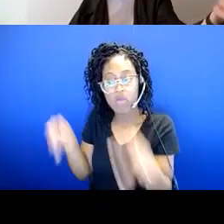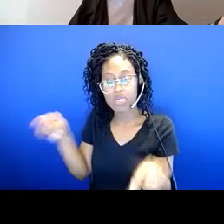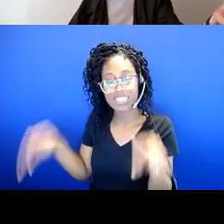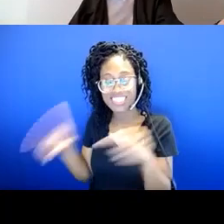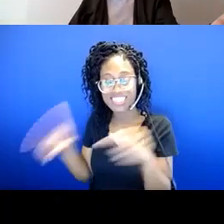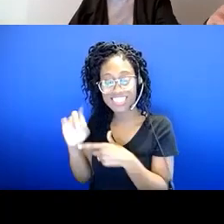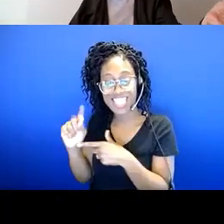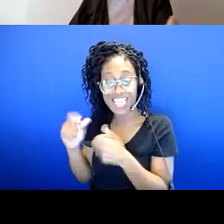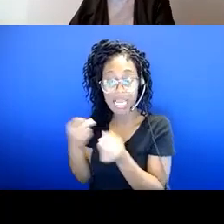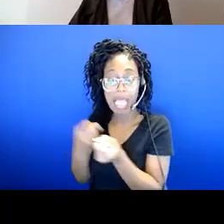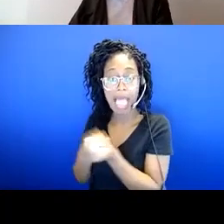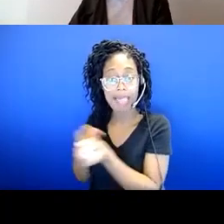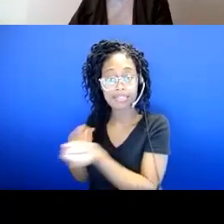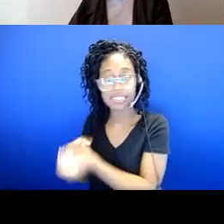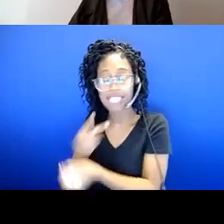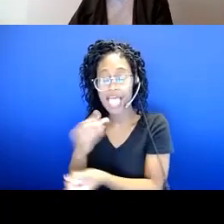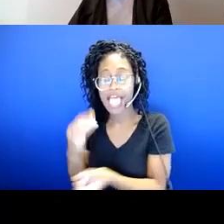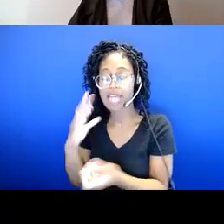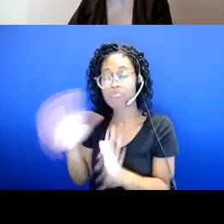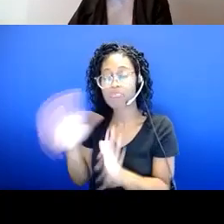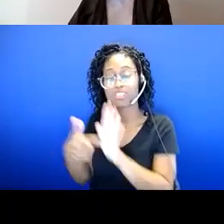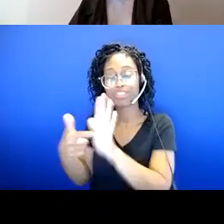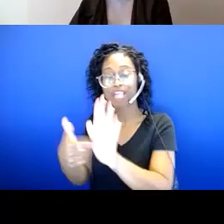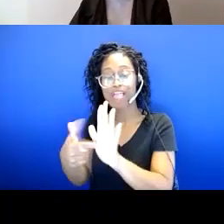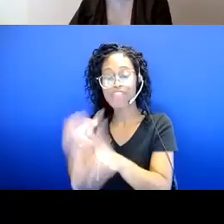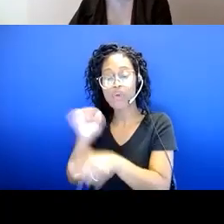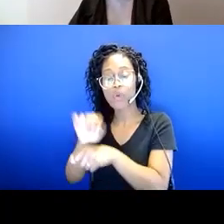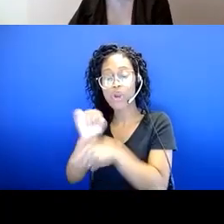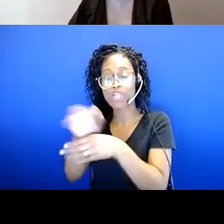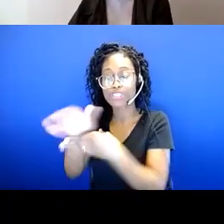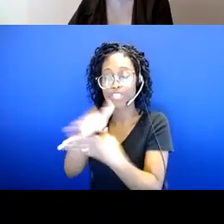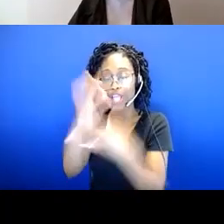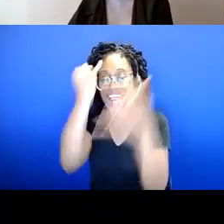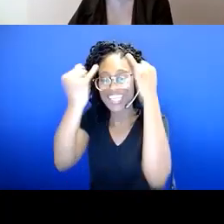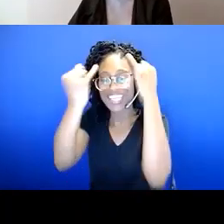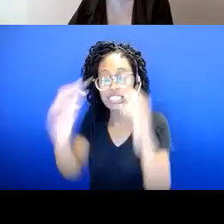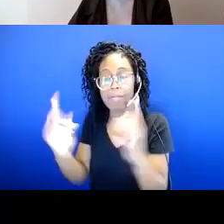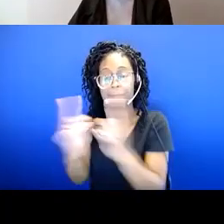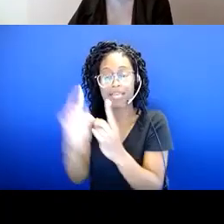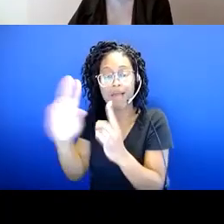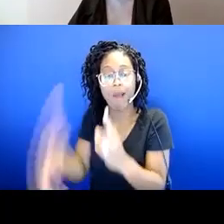present their work and interests as a way of meeting up.